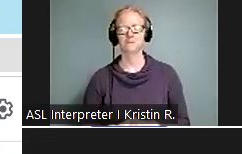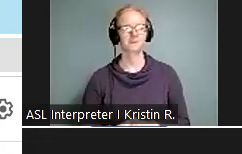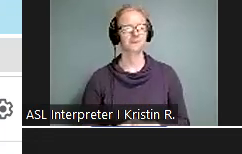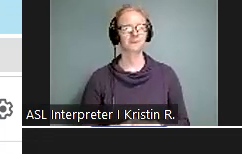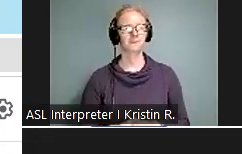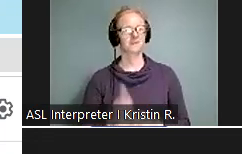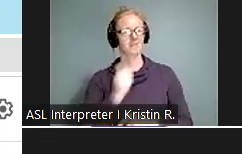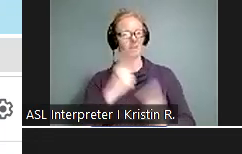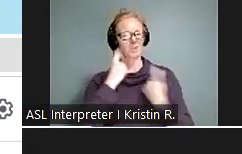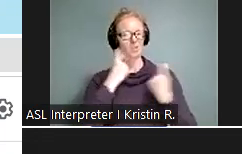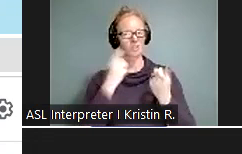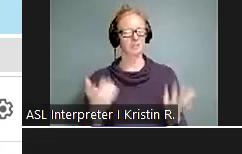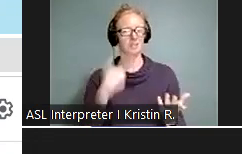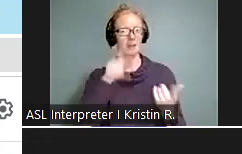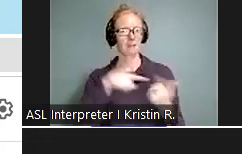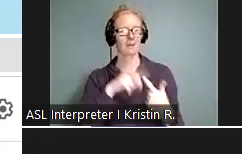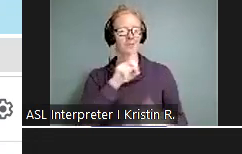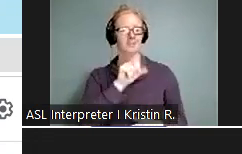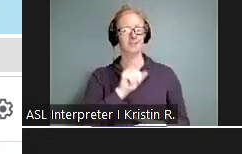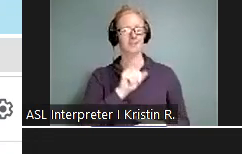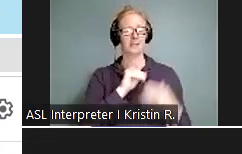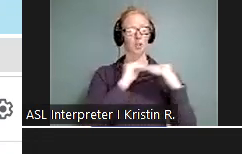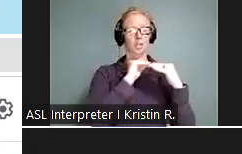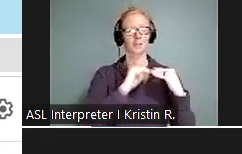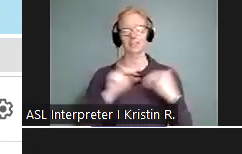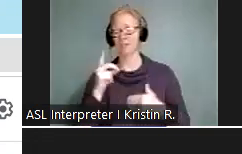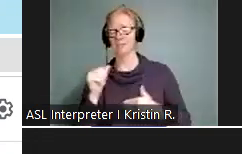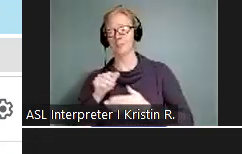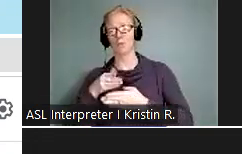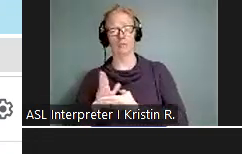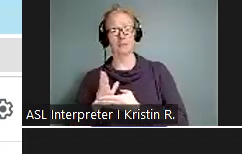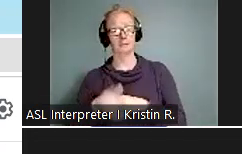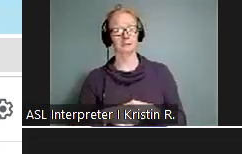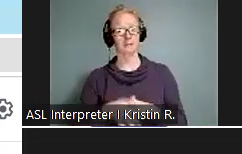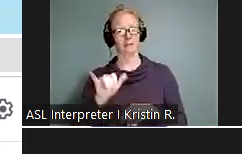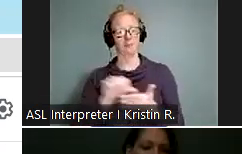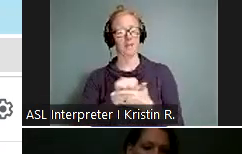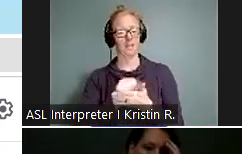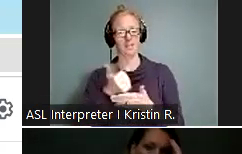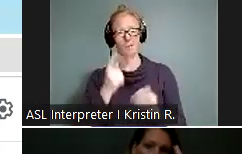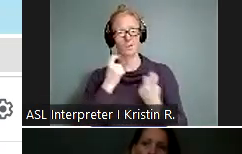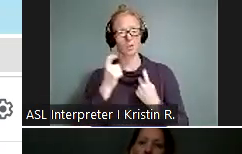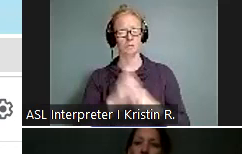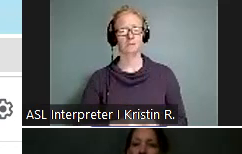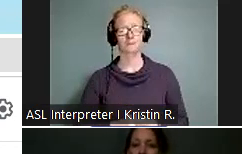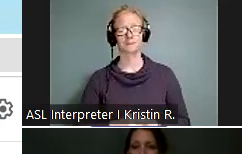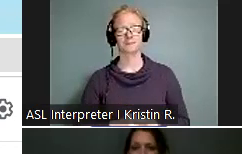Any questions here on this disability justice and disability rights page?